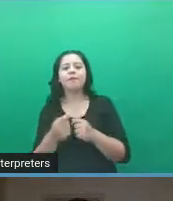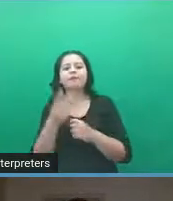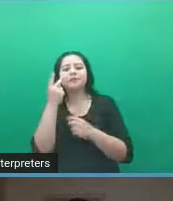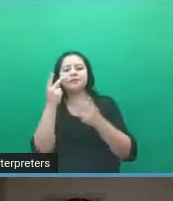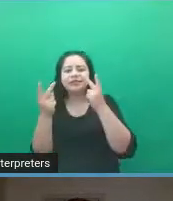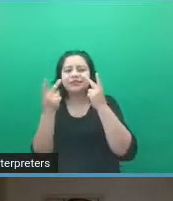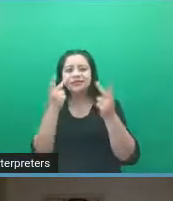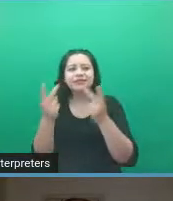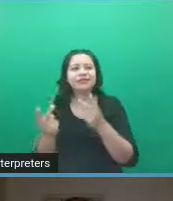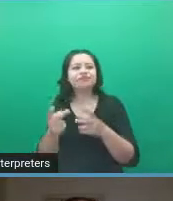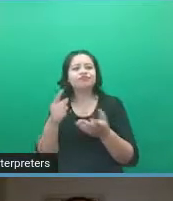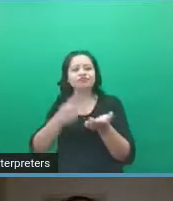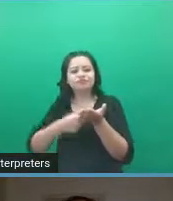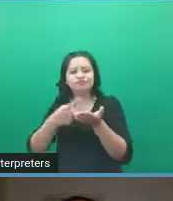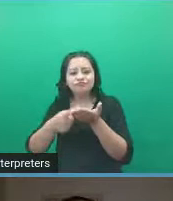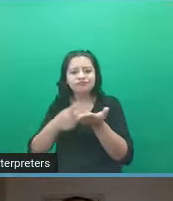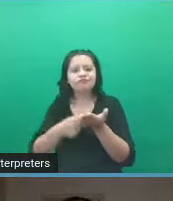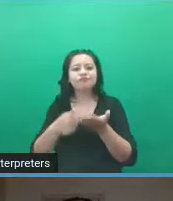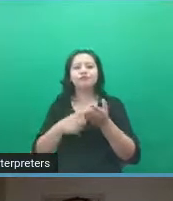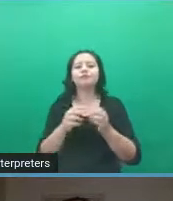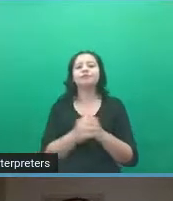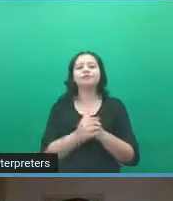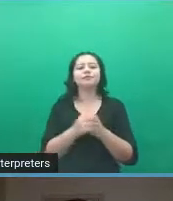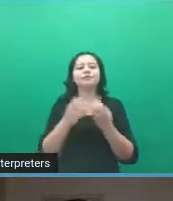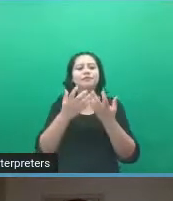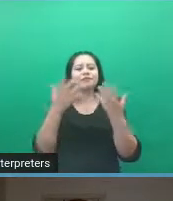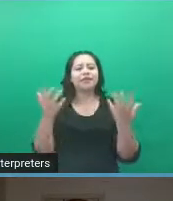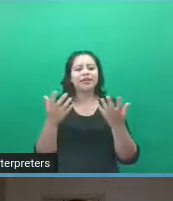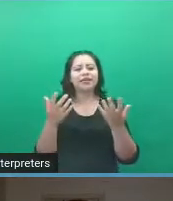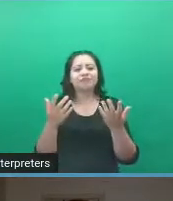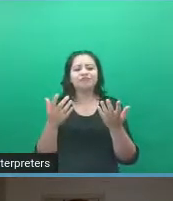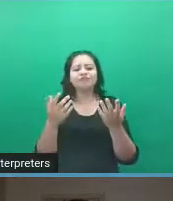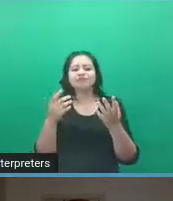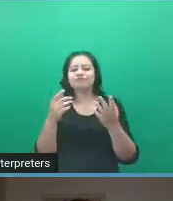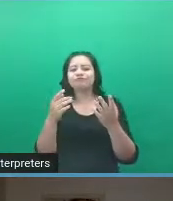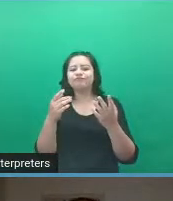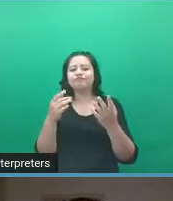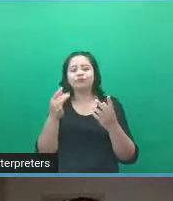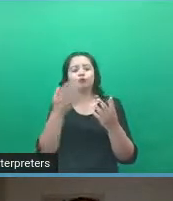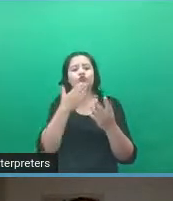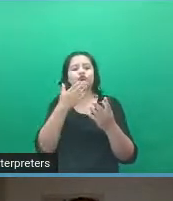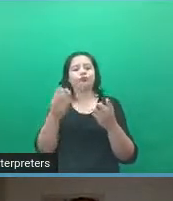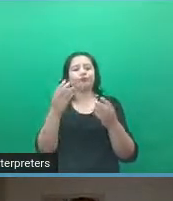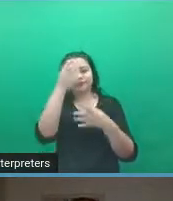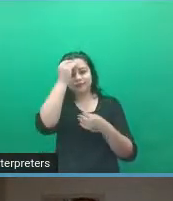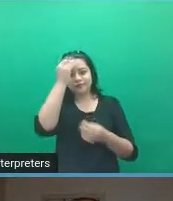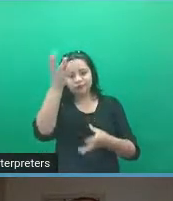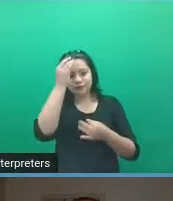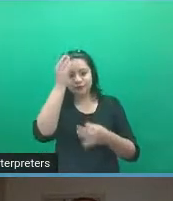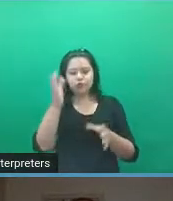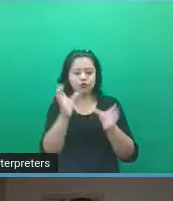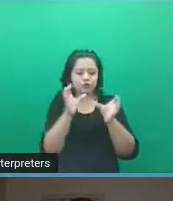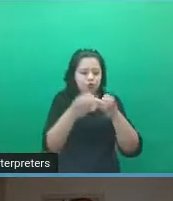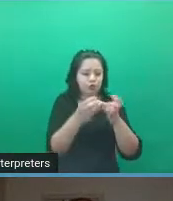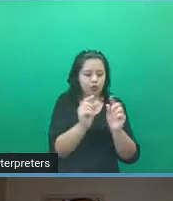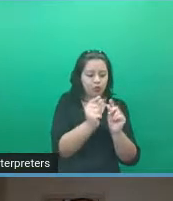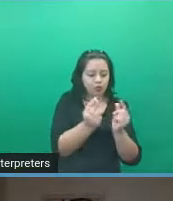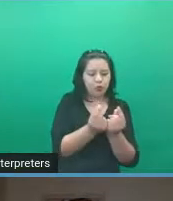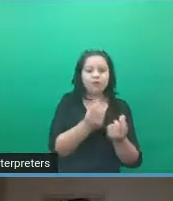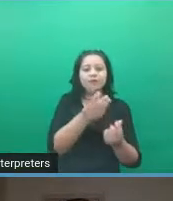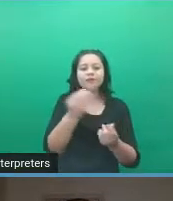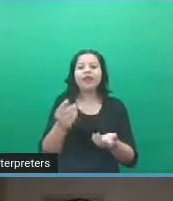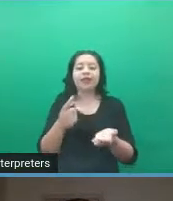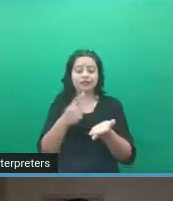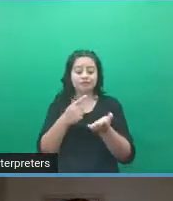anti-racist initiatives for cultural institutions. They discussed focused questions in small group conversations, and answers were recorded by